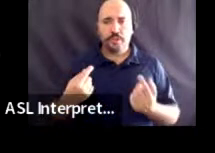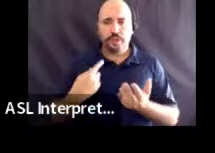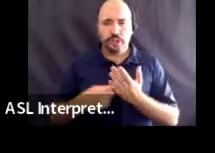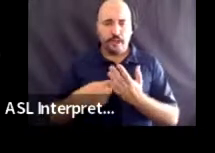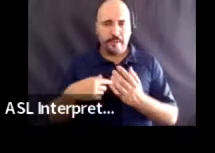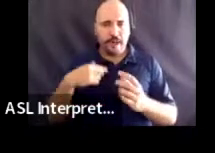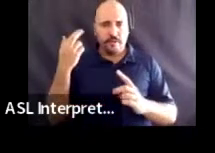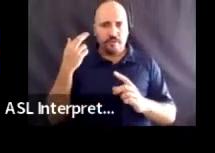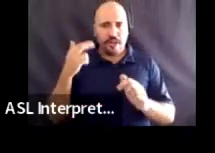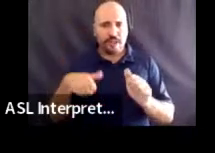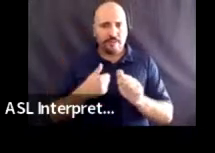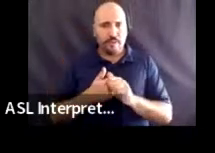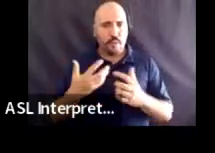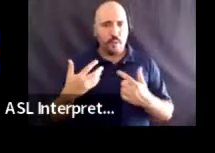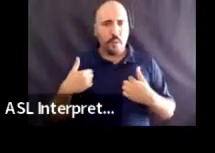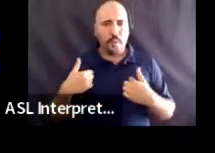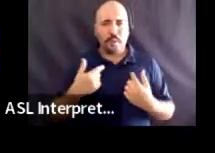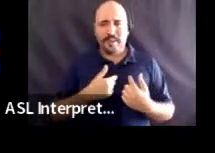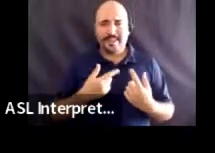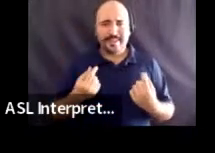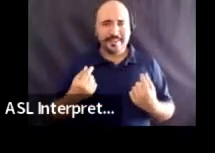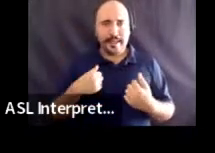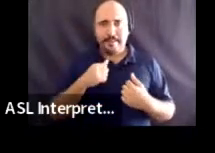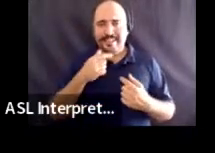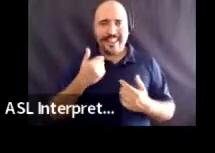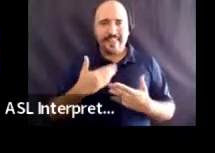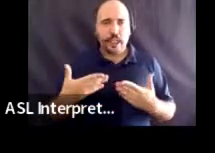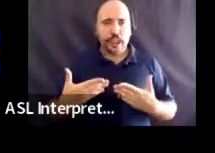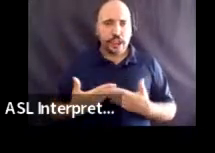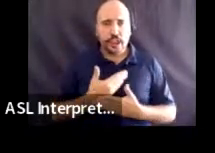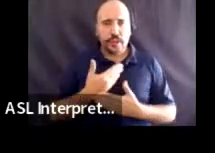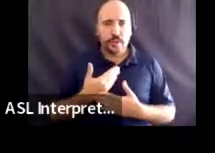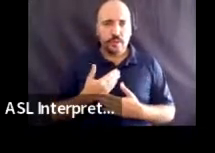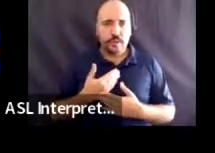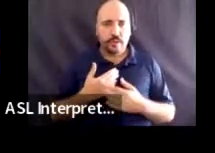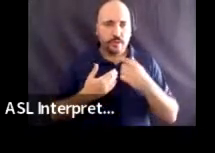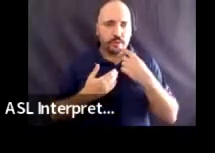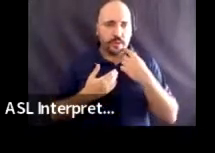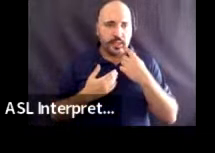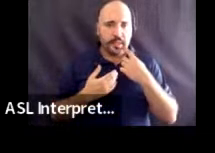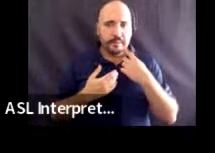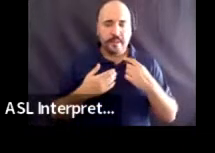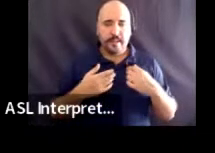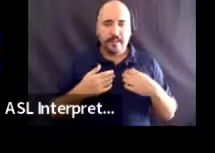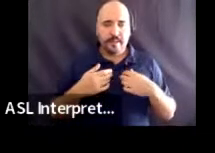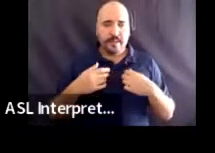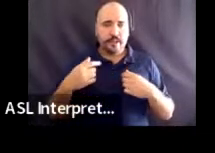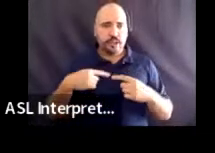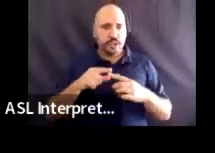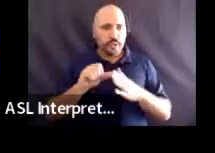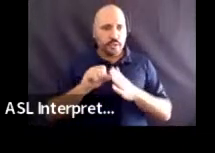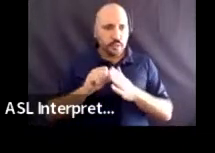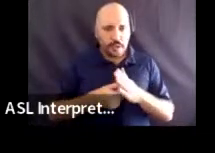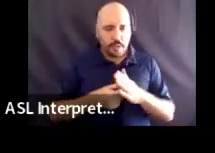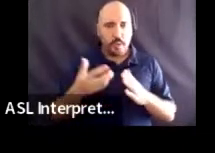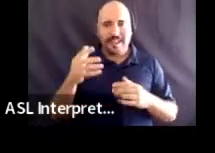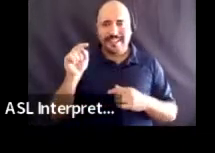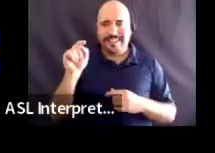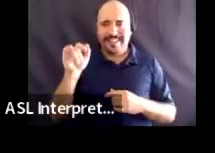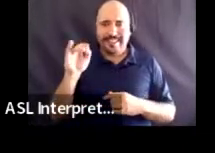of what we did. So I'm not going to say anything new. So just to kind of reiterate what Tim just